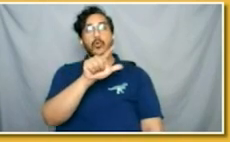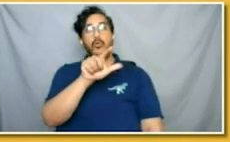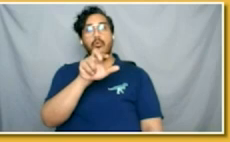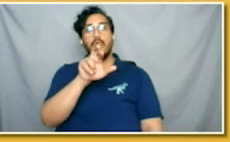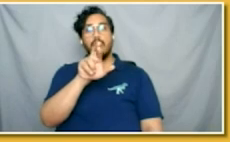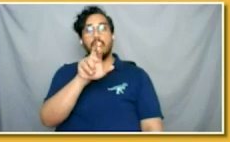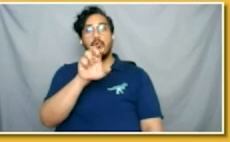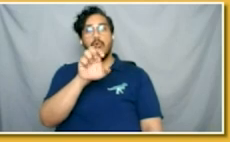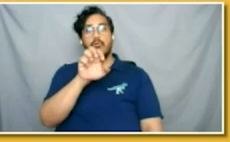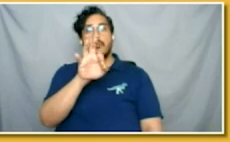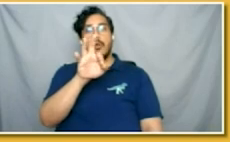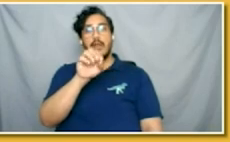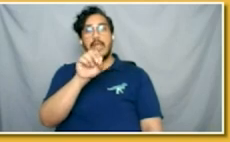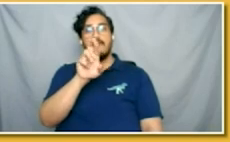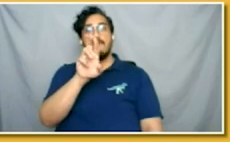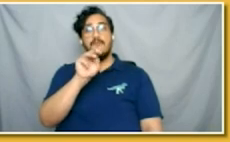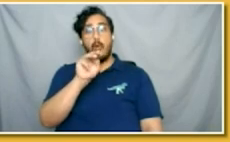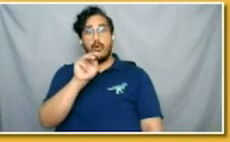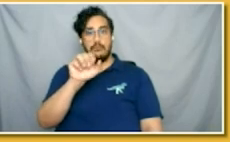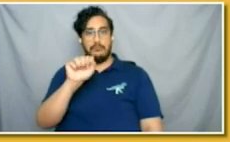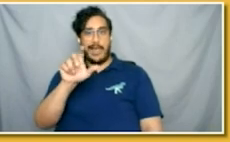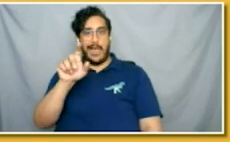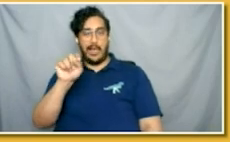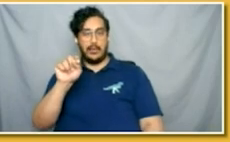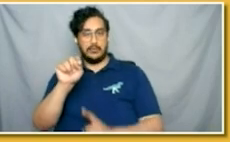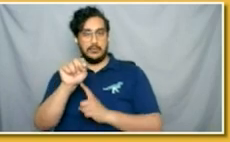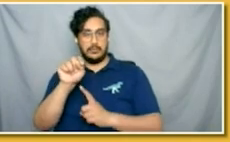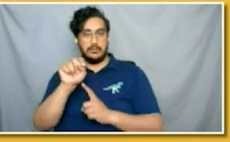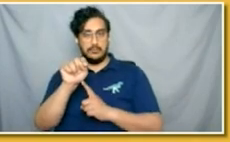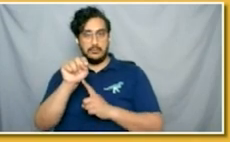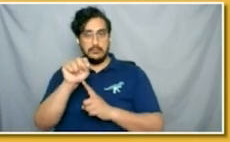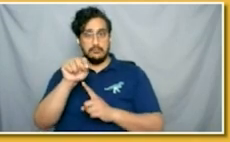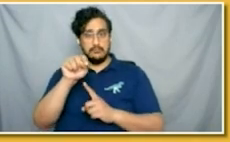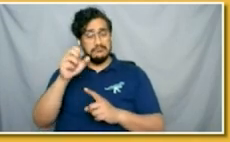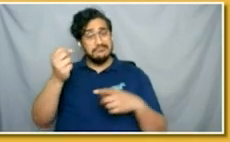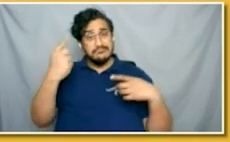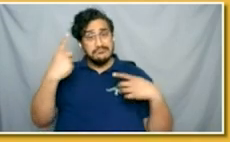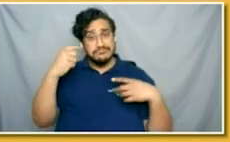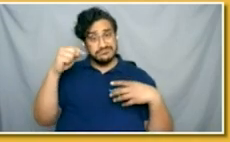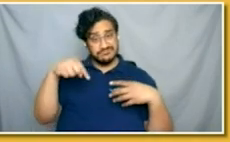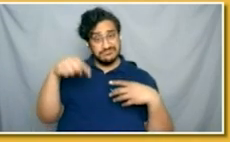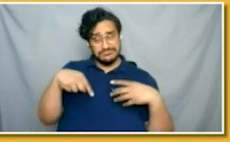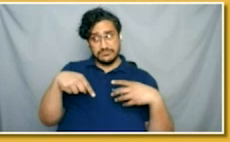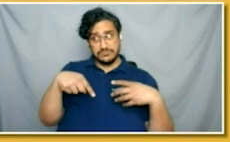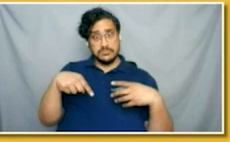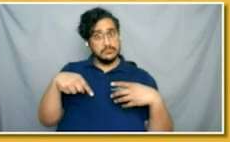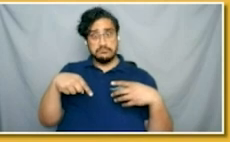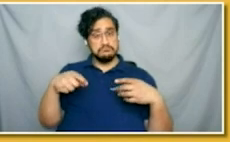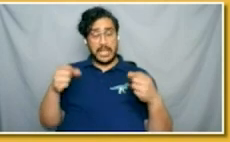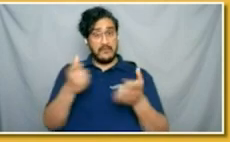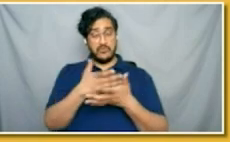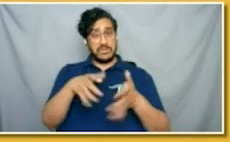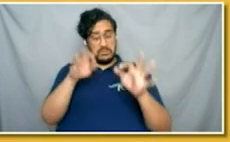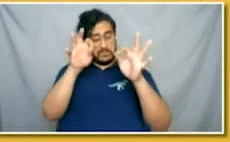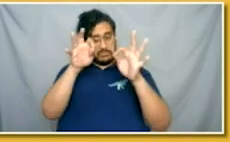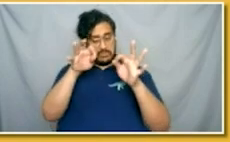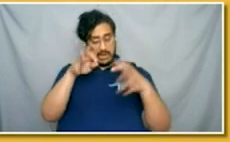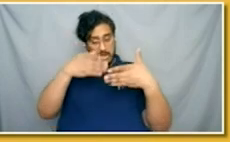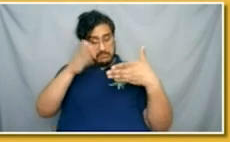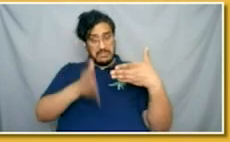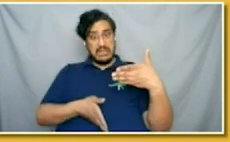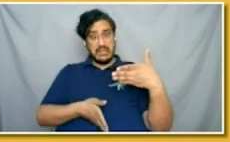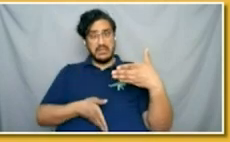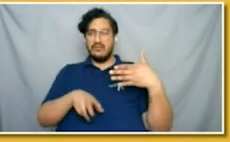that needs to be in it, but it's a start. And who knows what's going to happen, you know, in the next week or so.